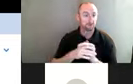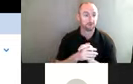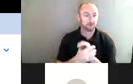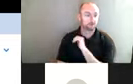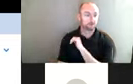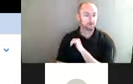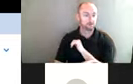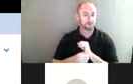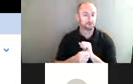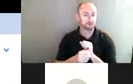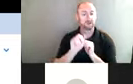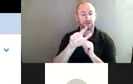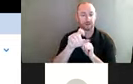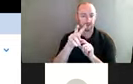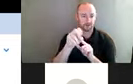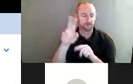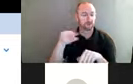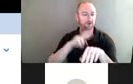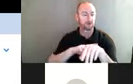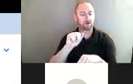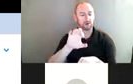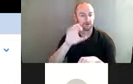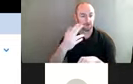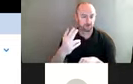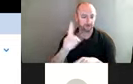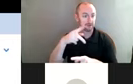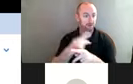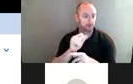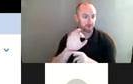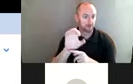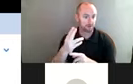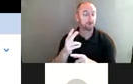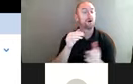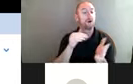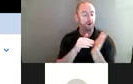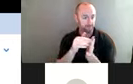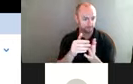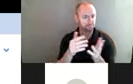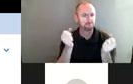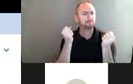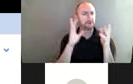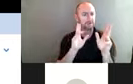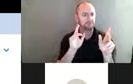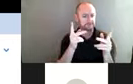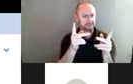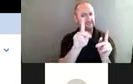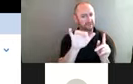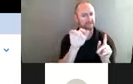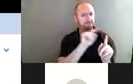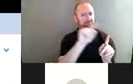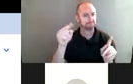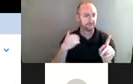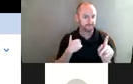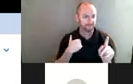a alcove natural arch, and these types of arches are very common in Kentucky. And you can